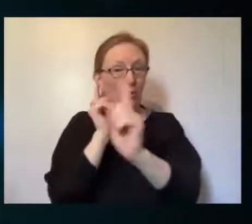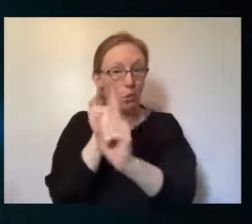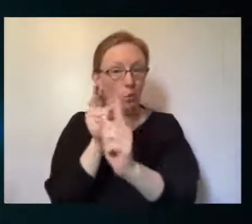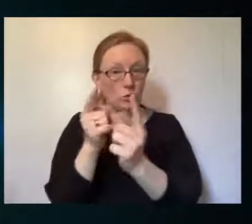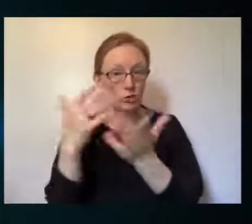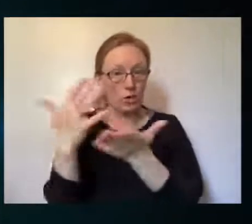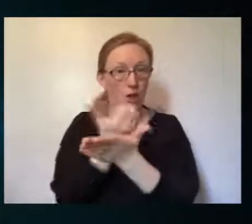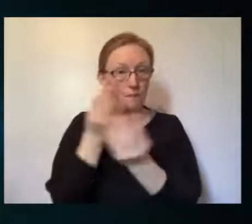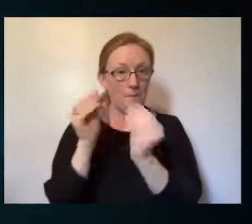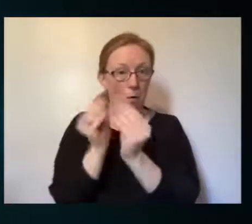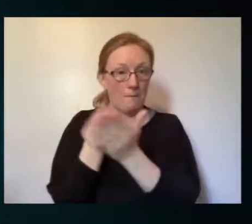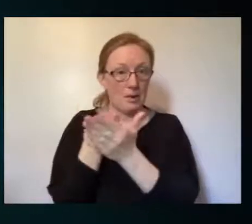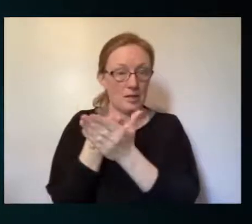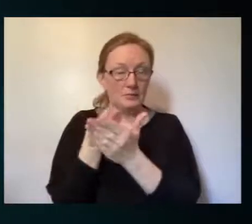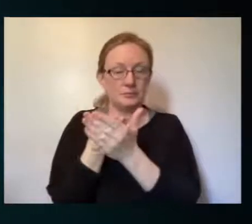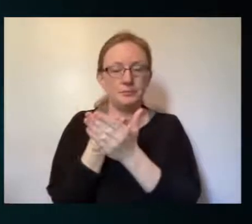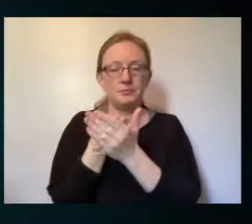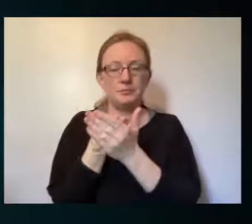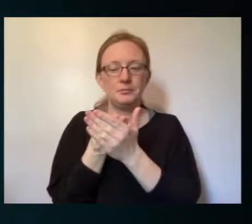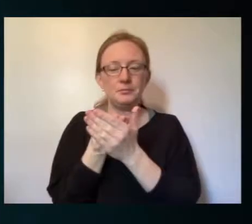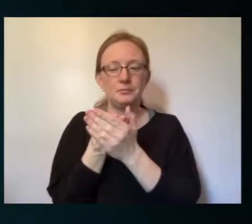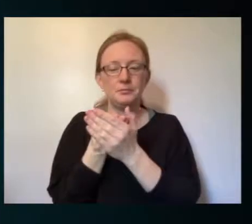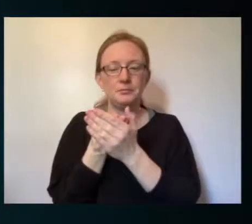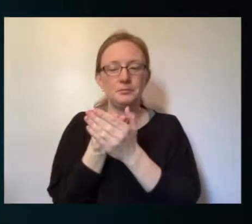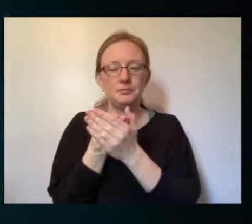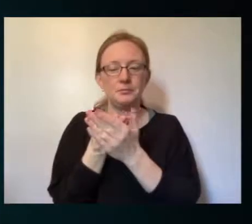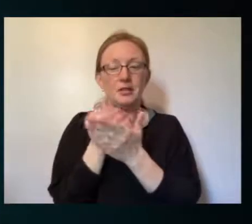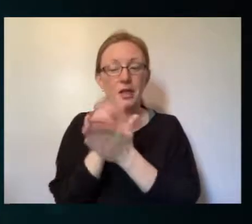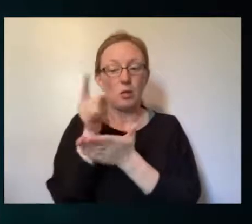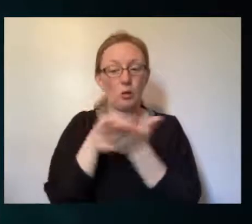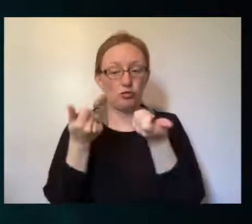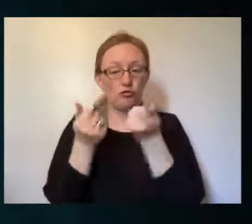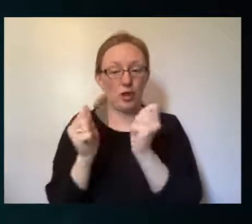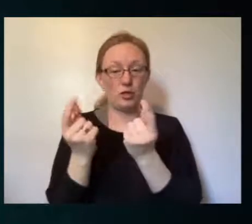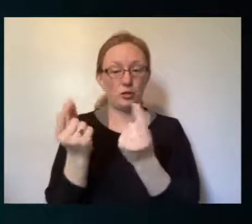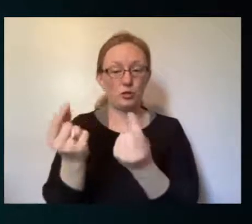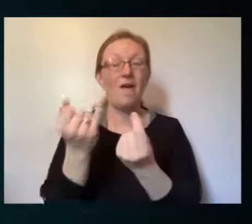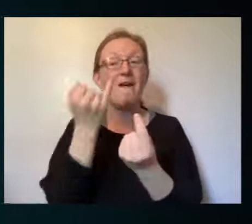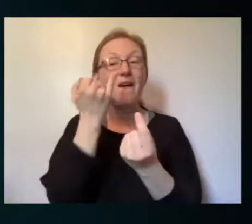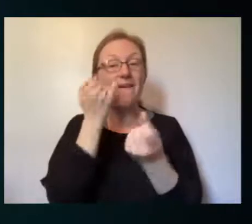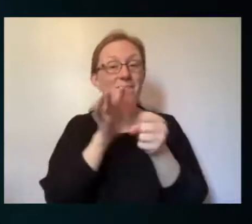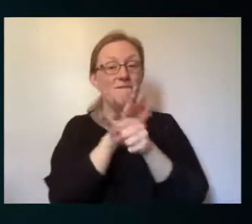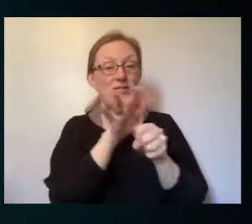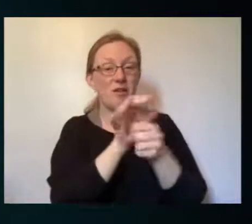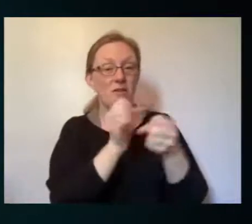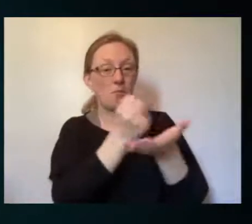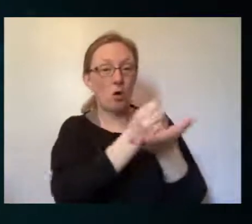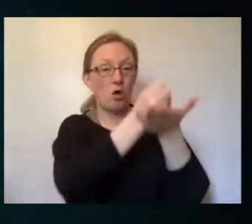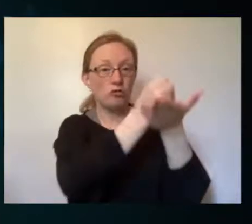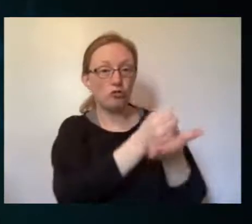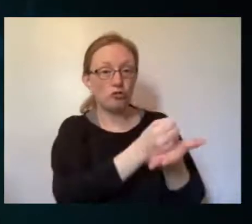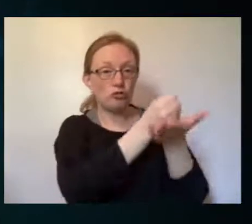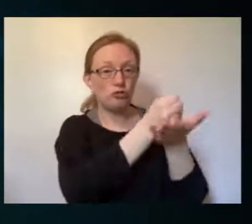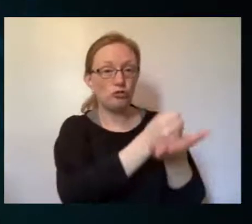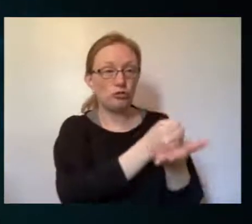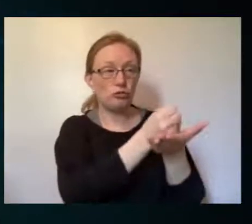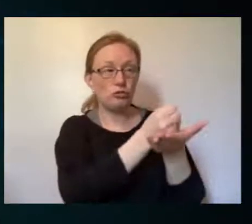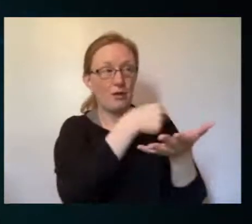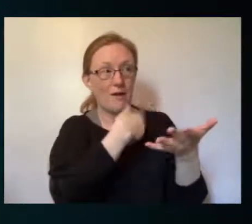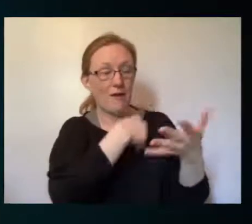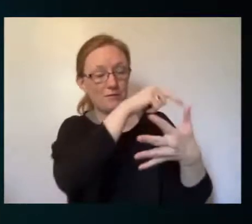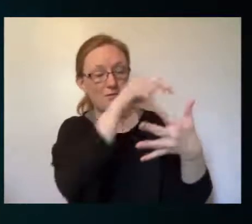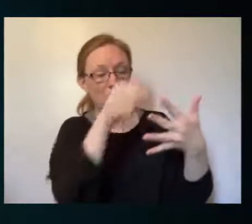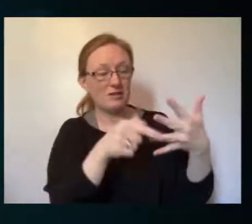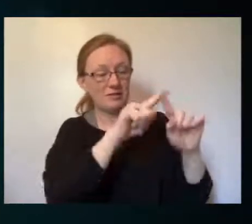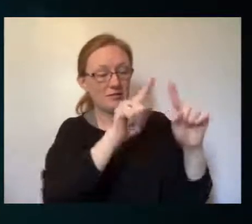we essentially don't want to lose money. And so that's what we are trying to do. If we get enough sponsorships from different